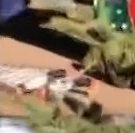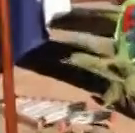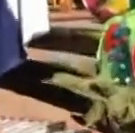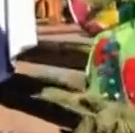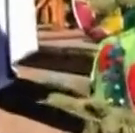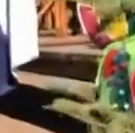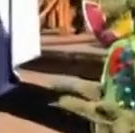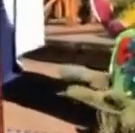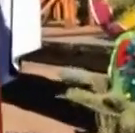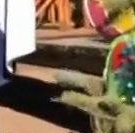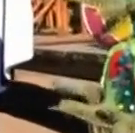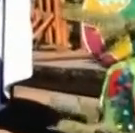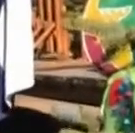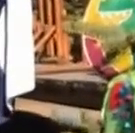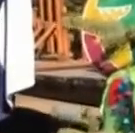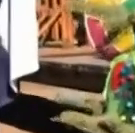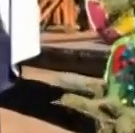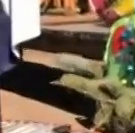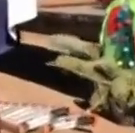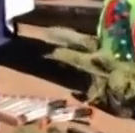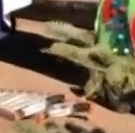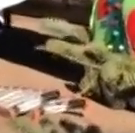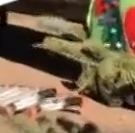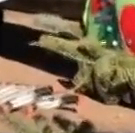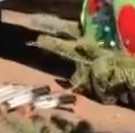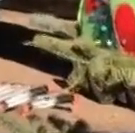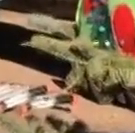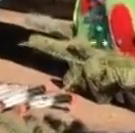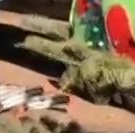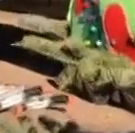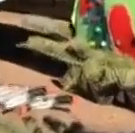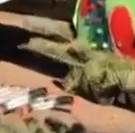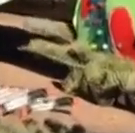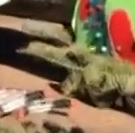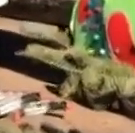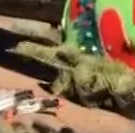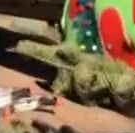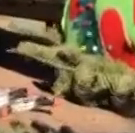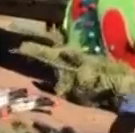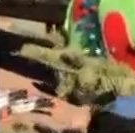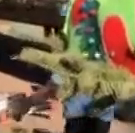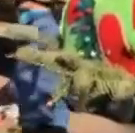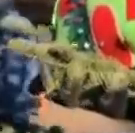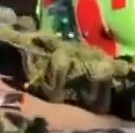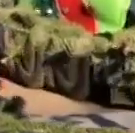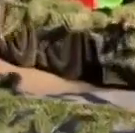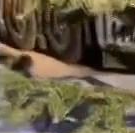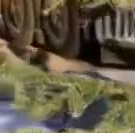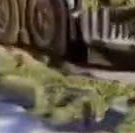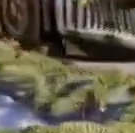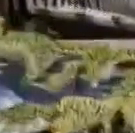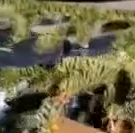that our artists and children have created using various supplies.